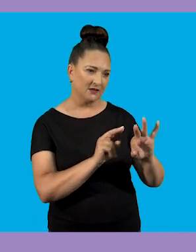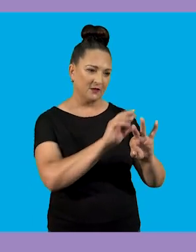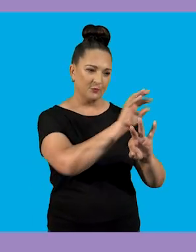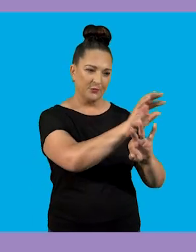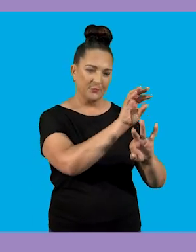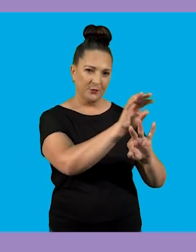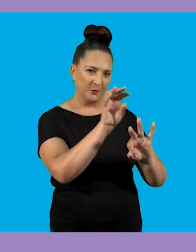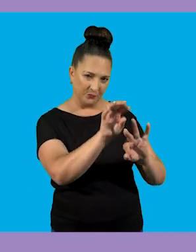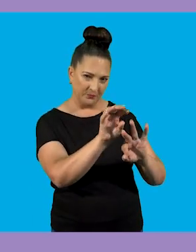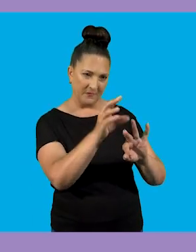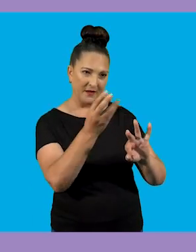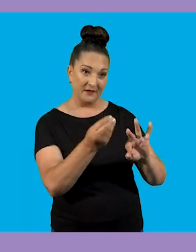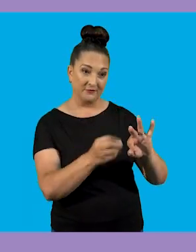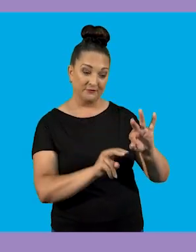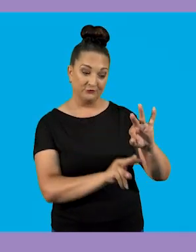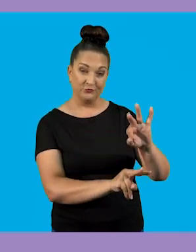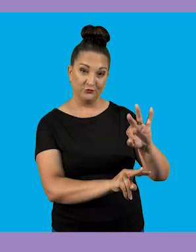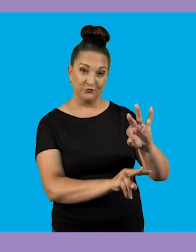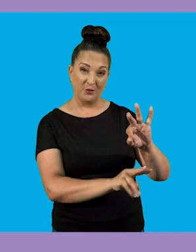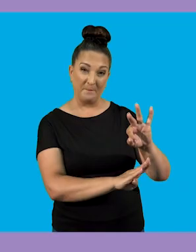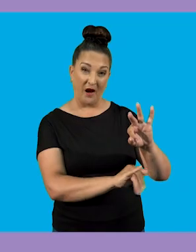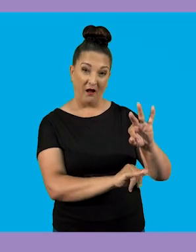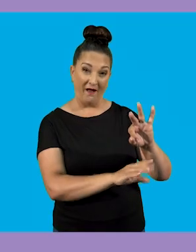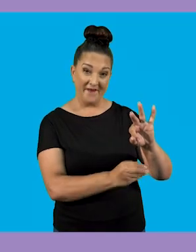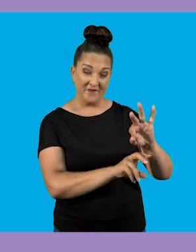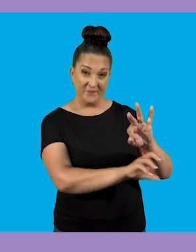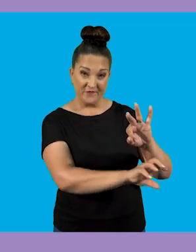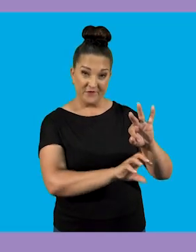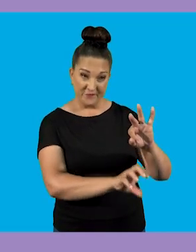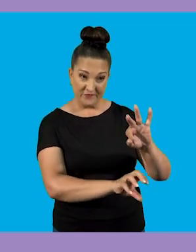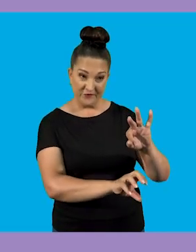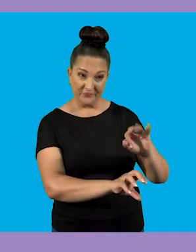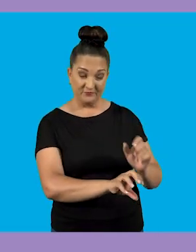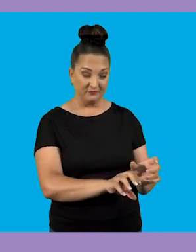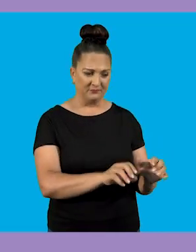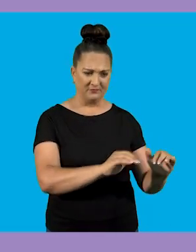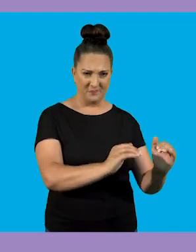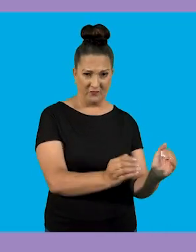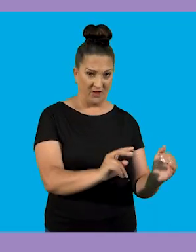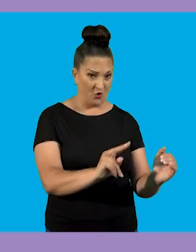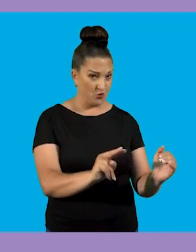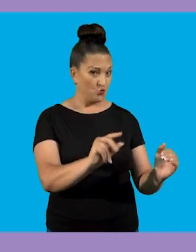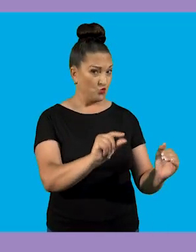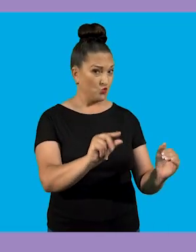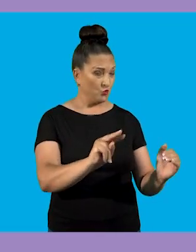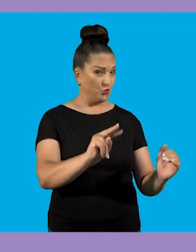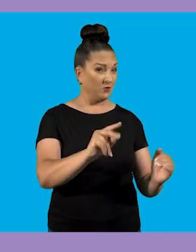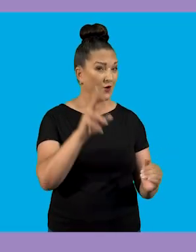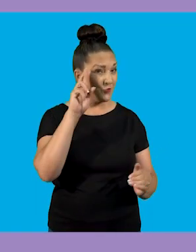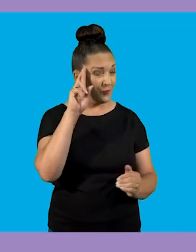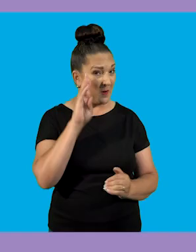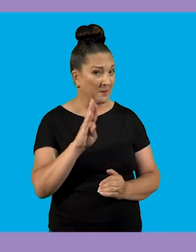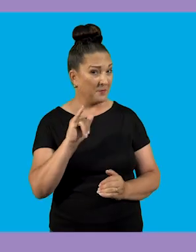top. We have a binomial that is being squared at the bottom. Do you remember how to square your